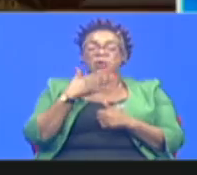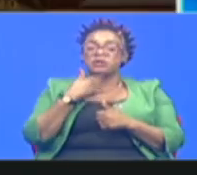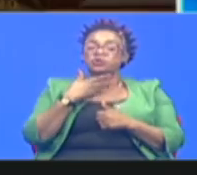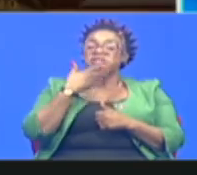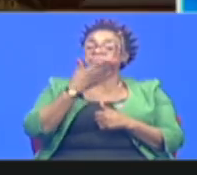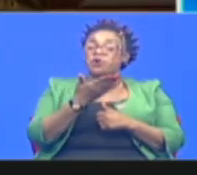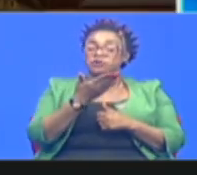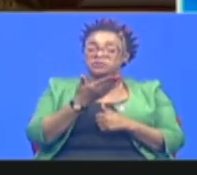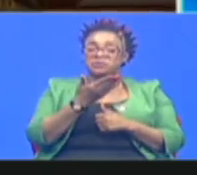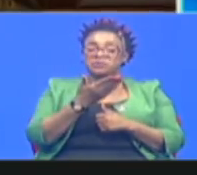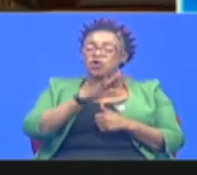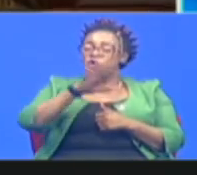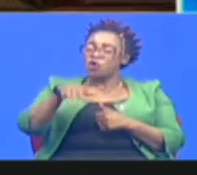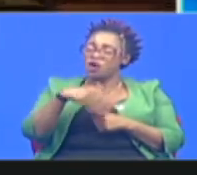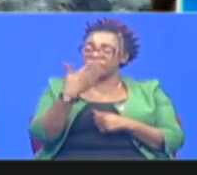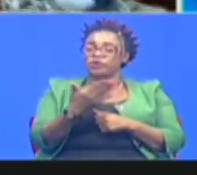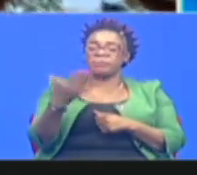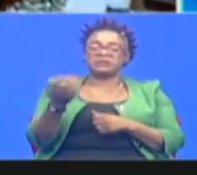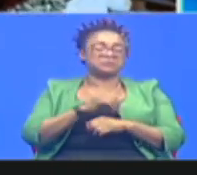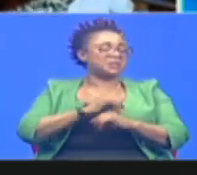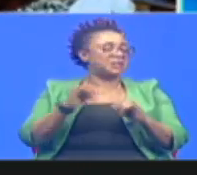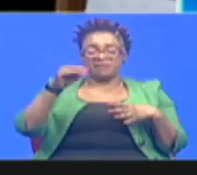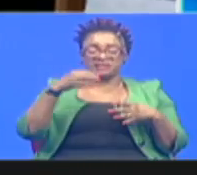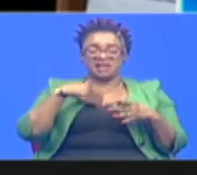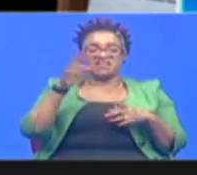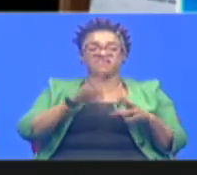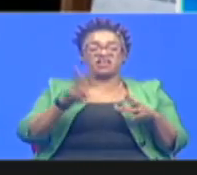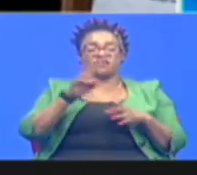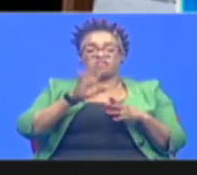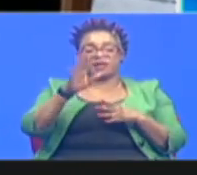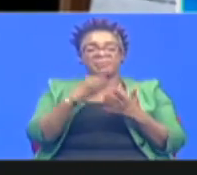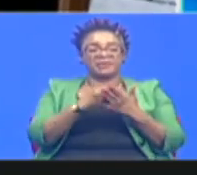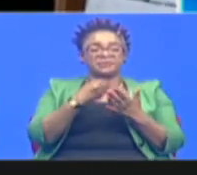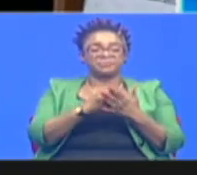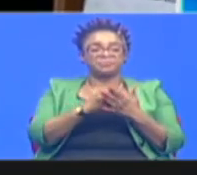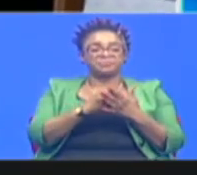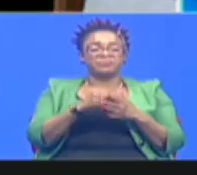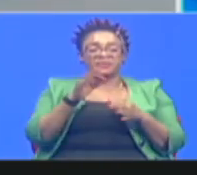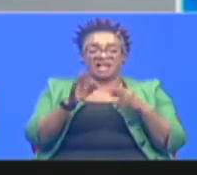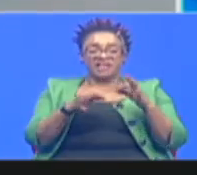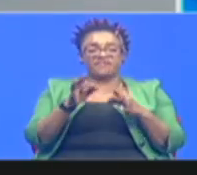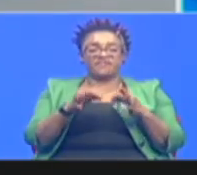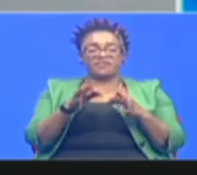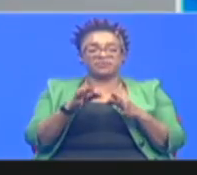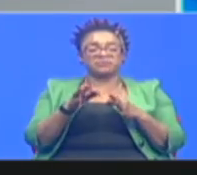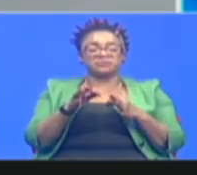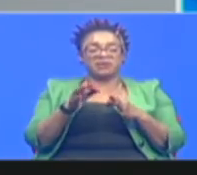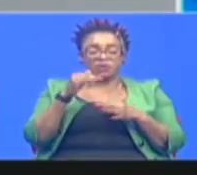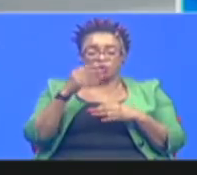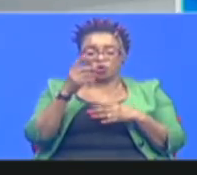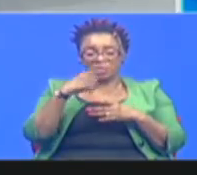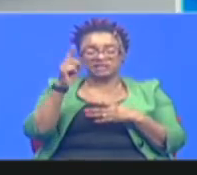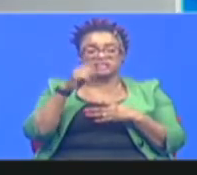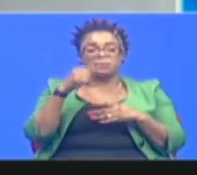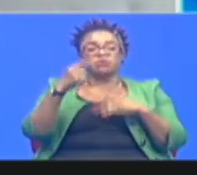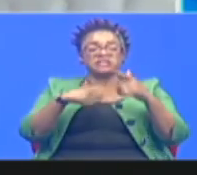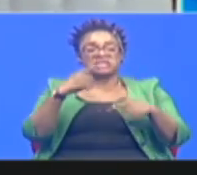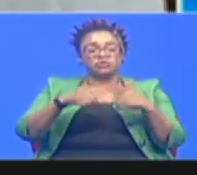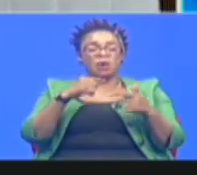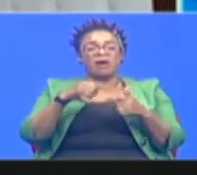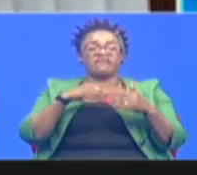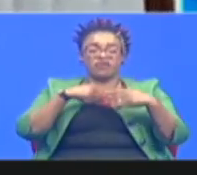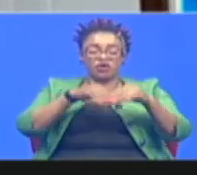saying all the documentation were proper. Mm-hmm. So whether the correct procedures were followed, this is what I want to liaise